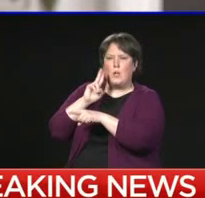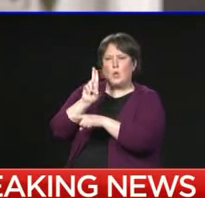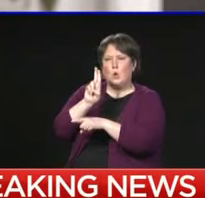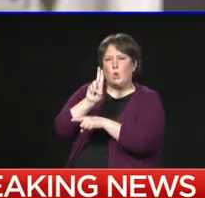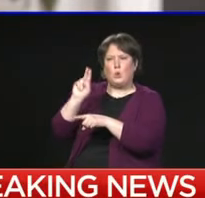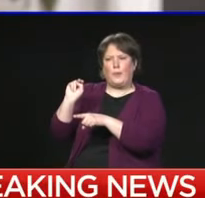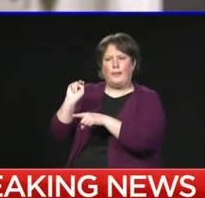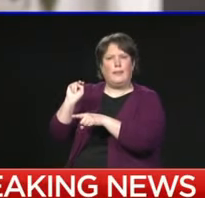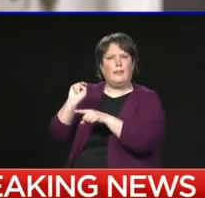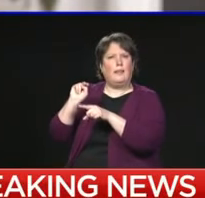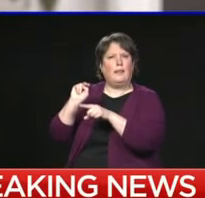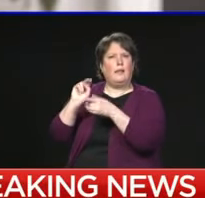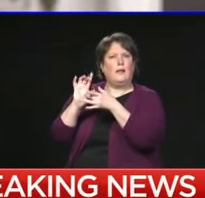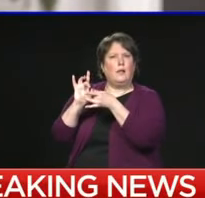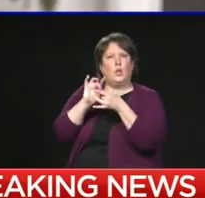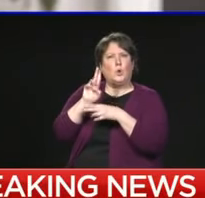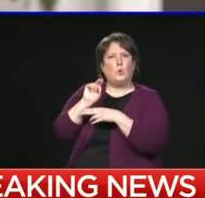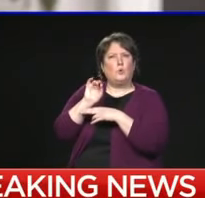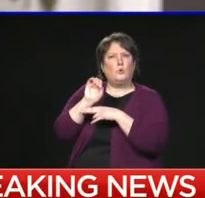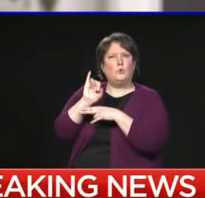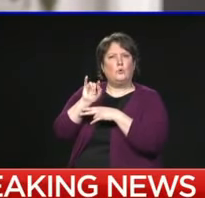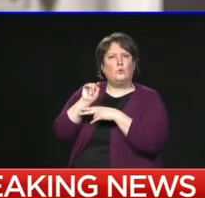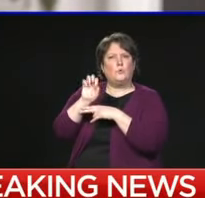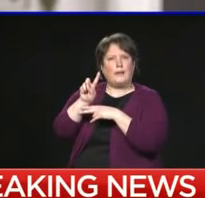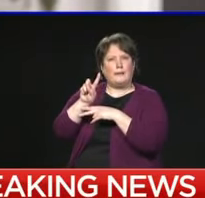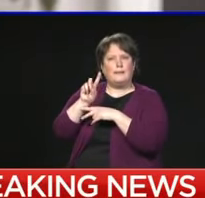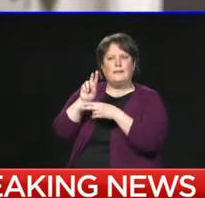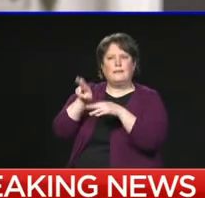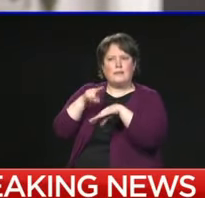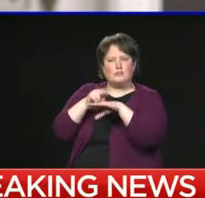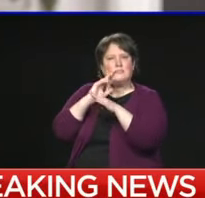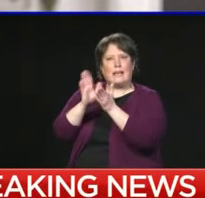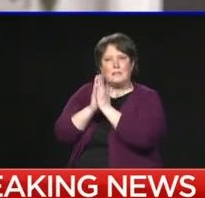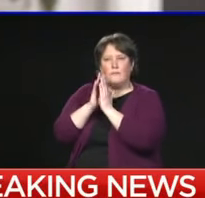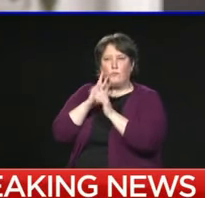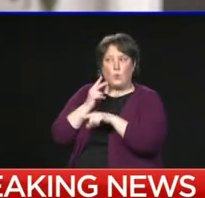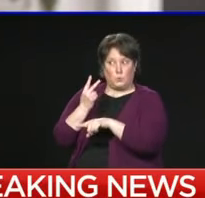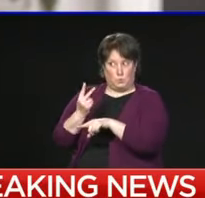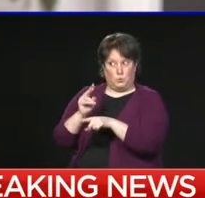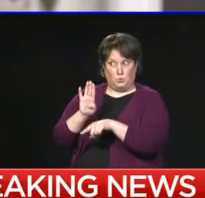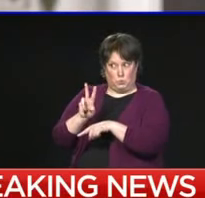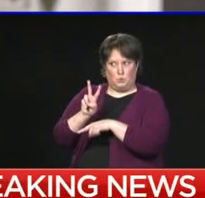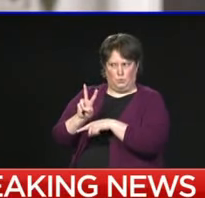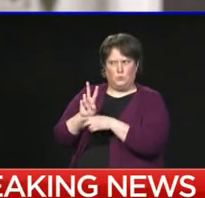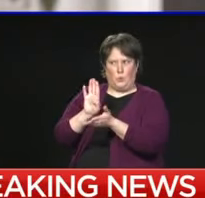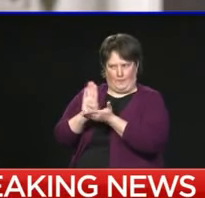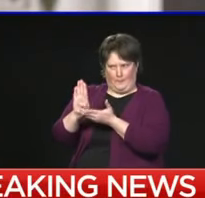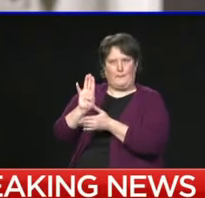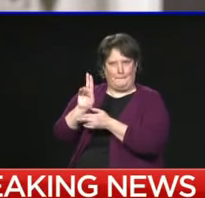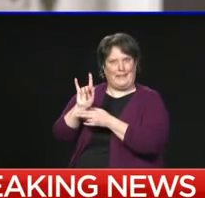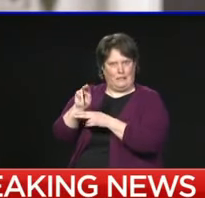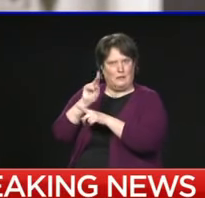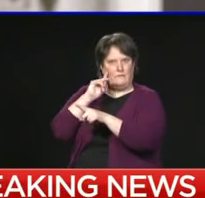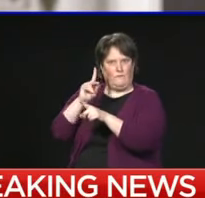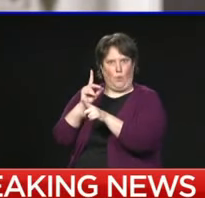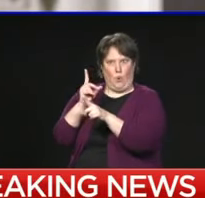billion in emergency funding for COVID-19. Is your government prepared